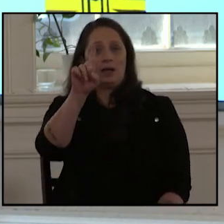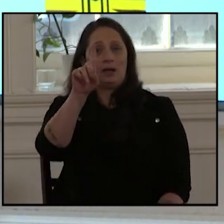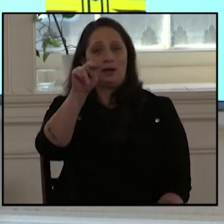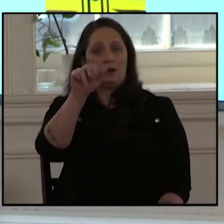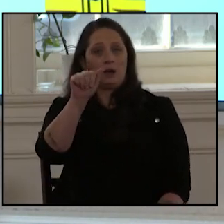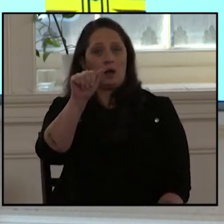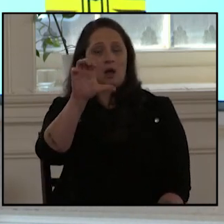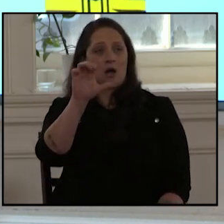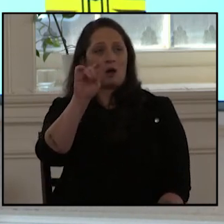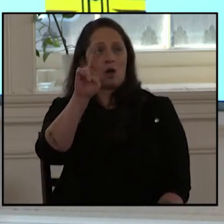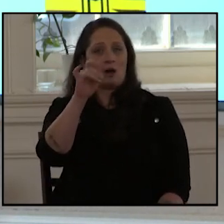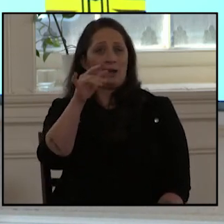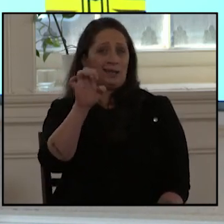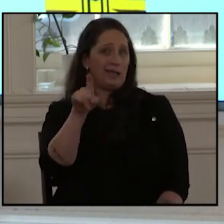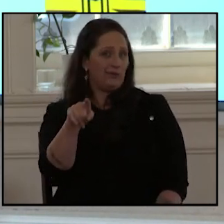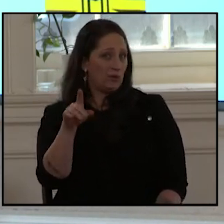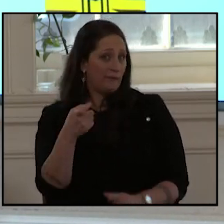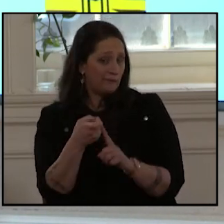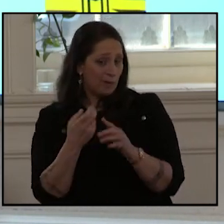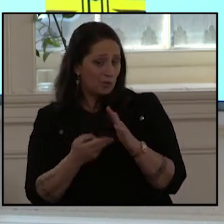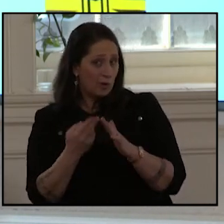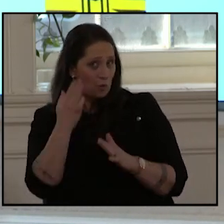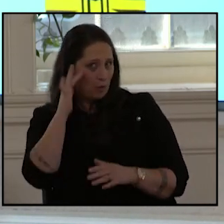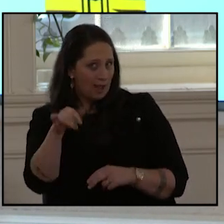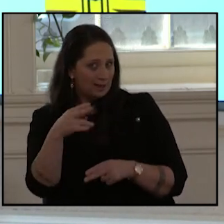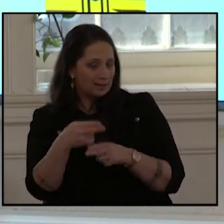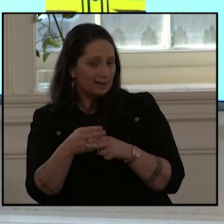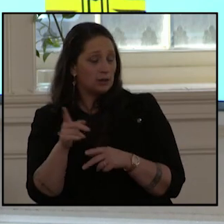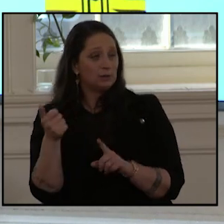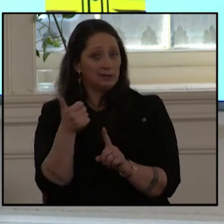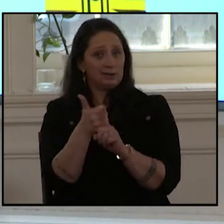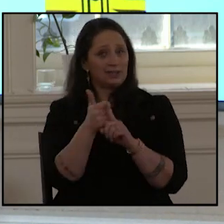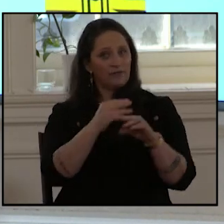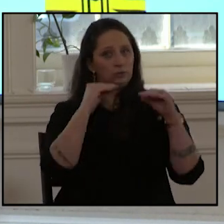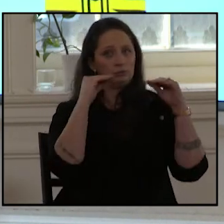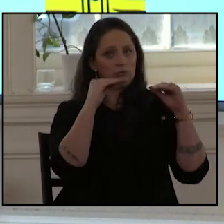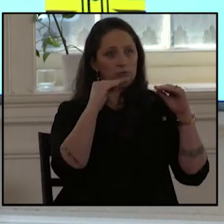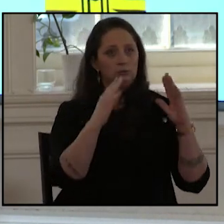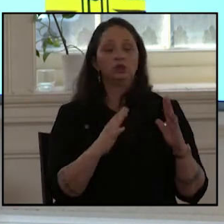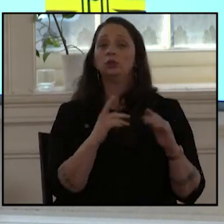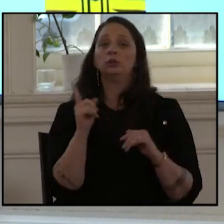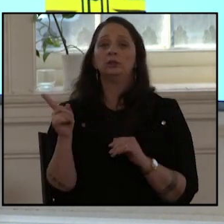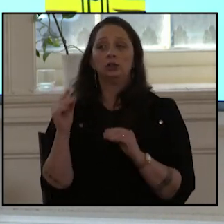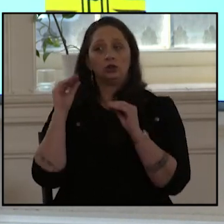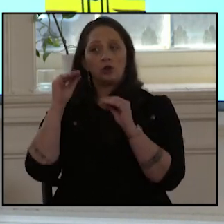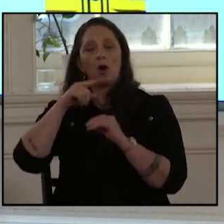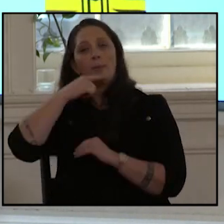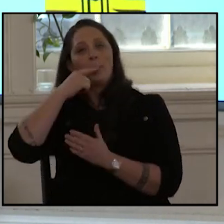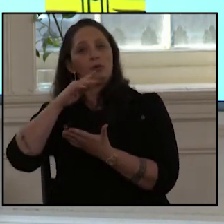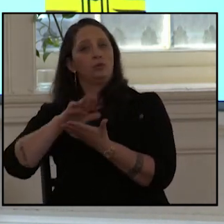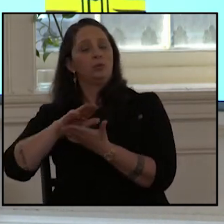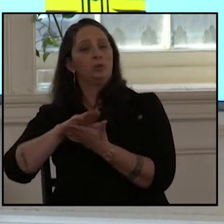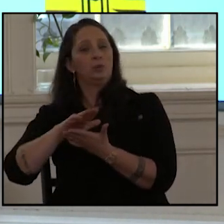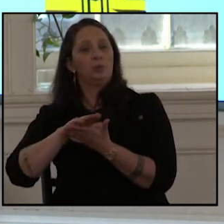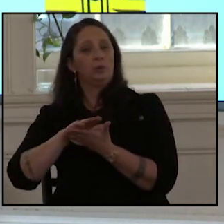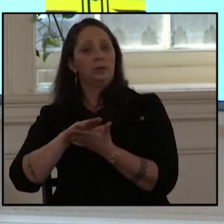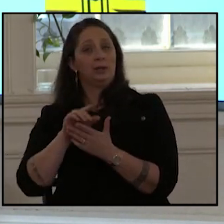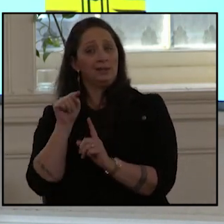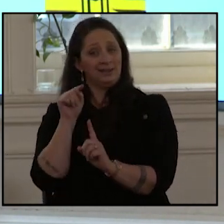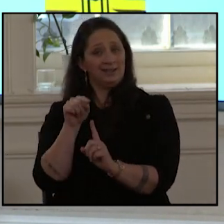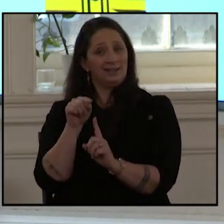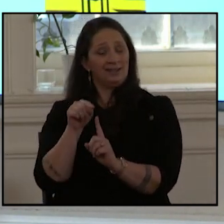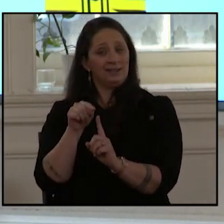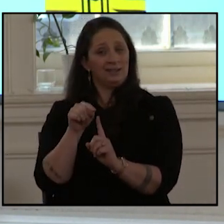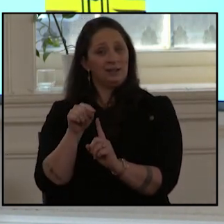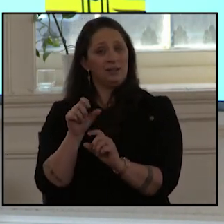if you're from New Haven, you might know that name. She was an educator. She taught in the public schools. She got